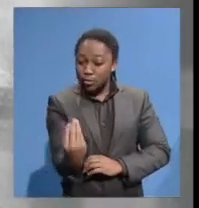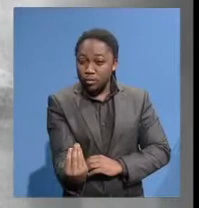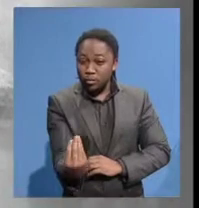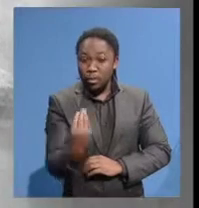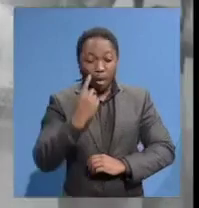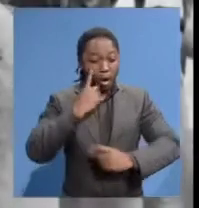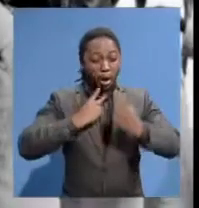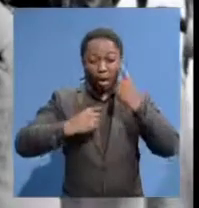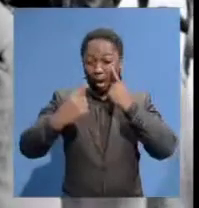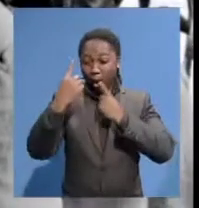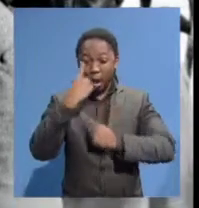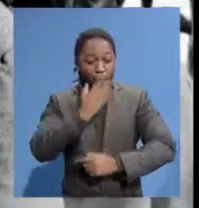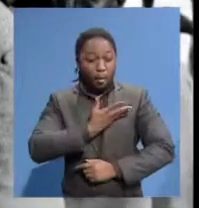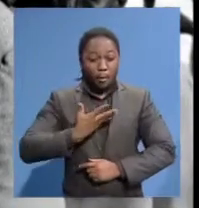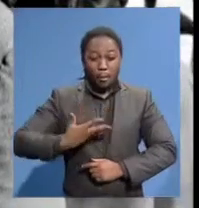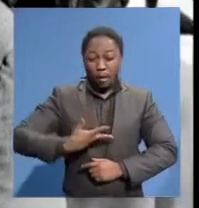kalunina